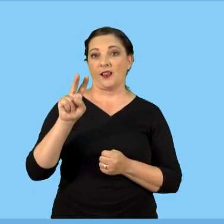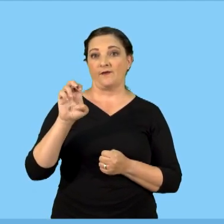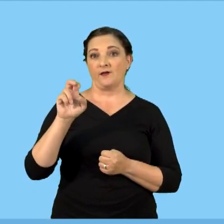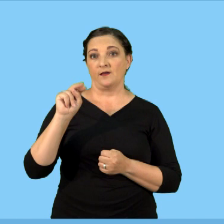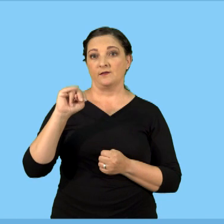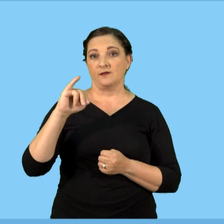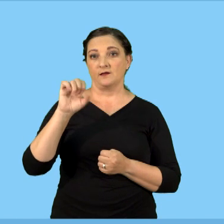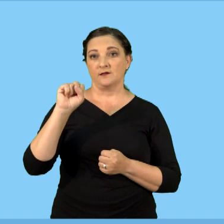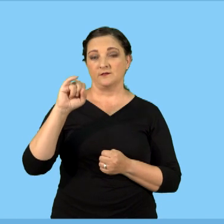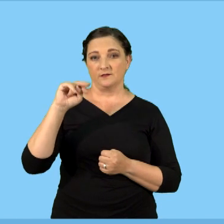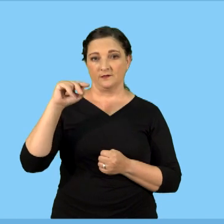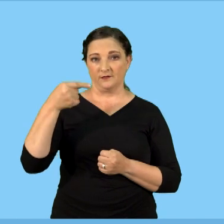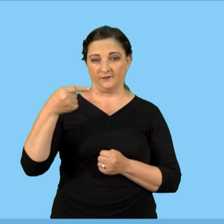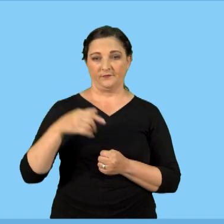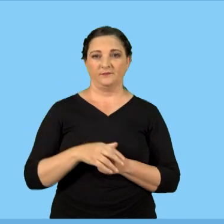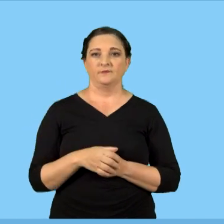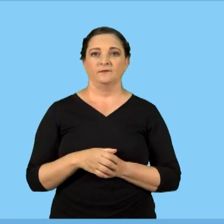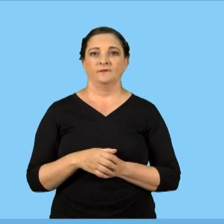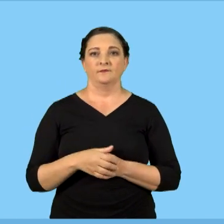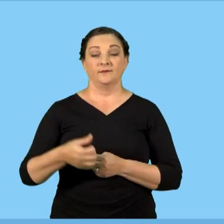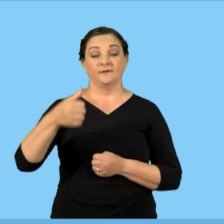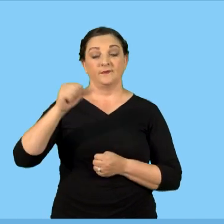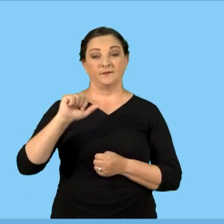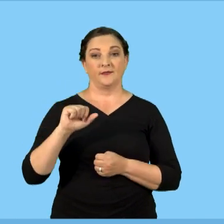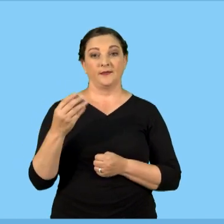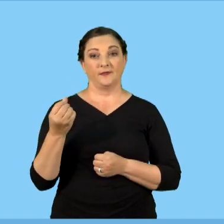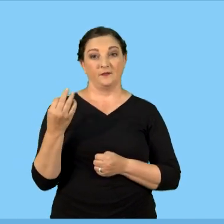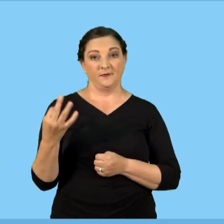galvanizing. Number three,